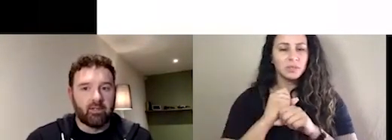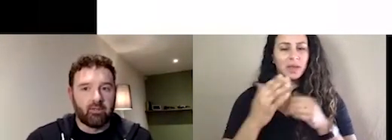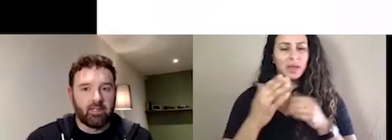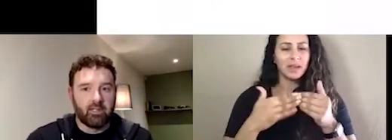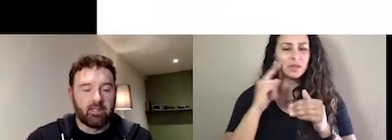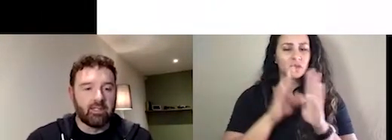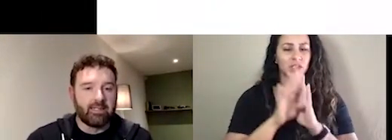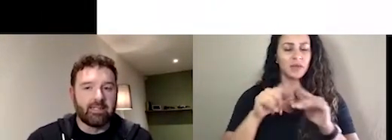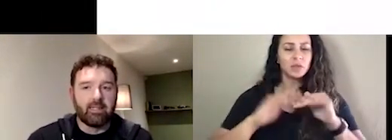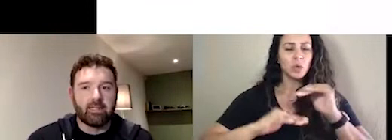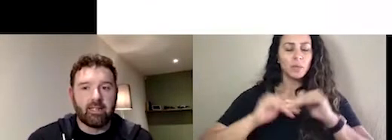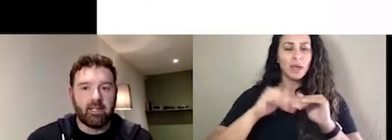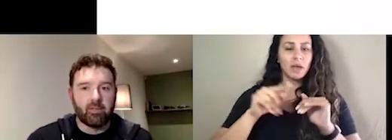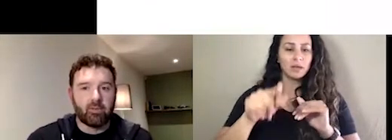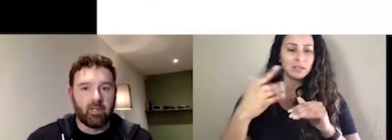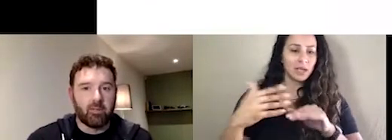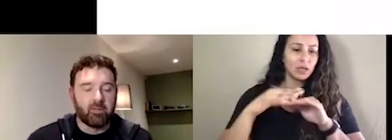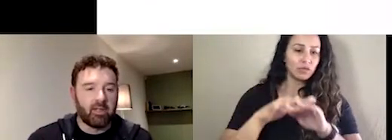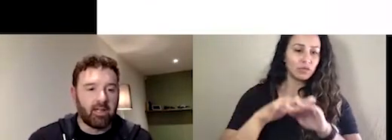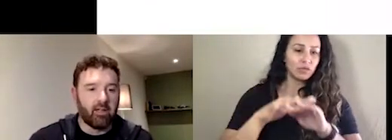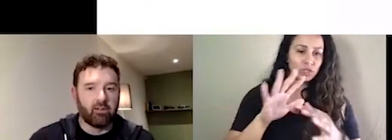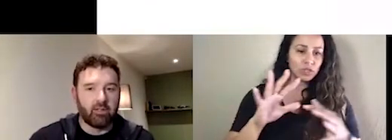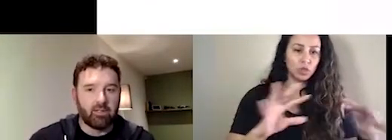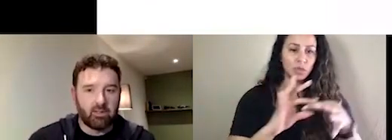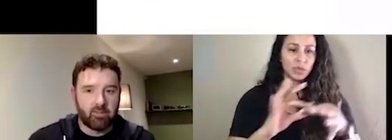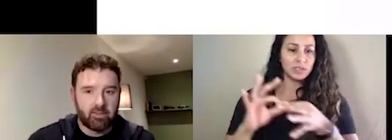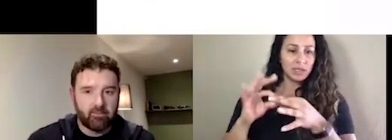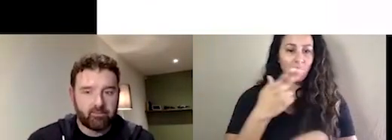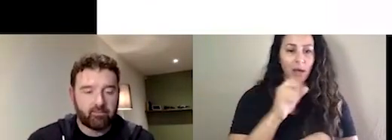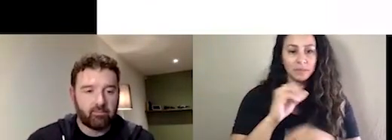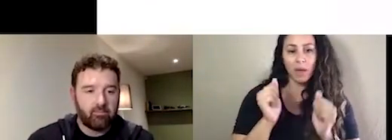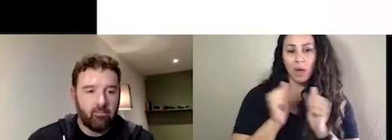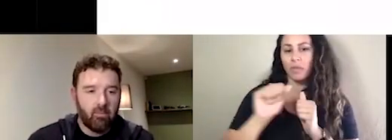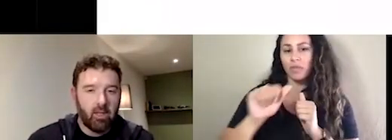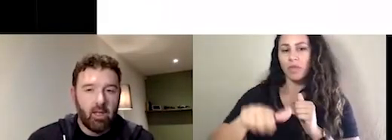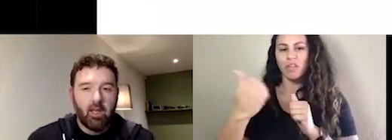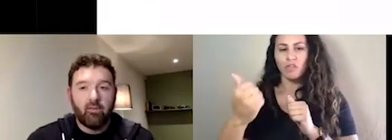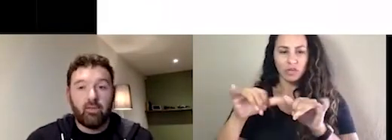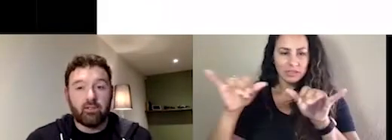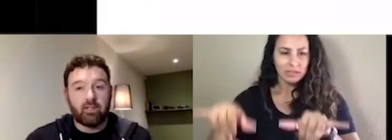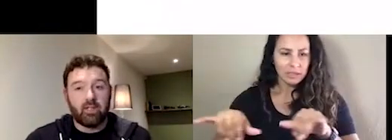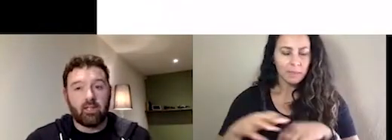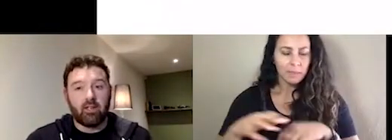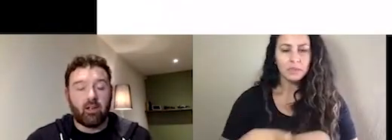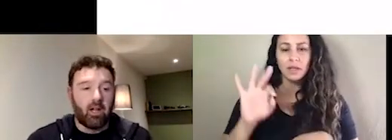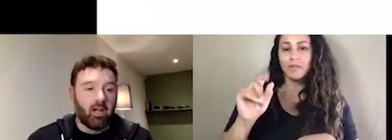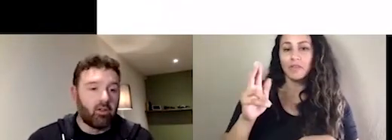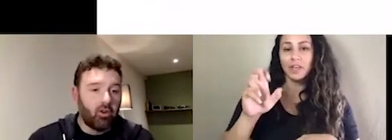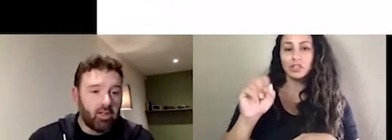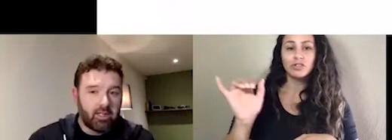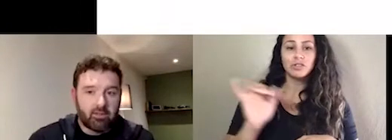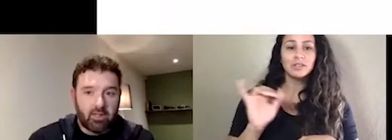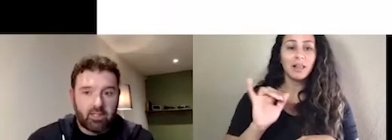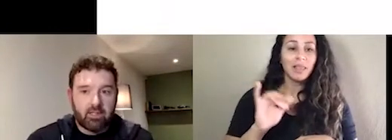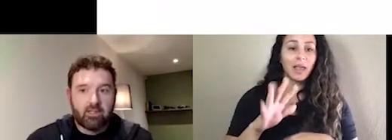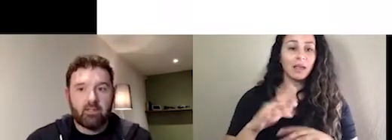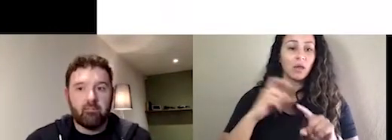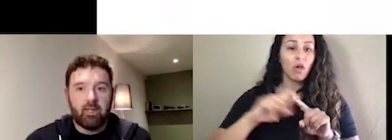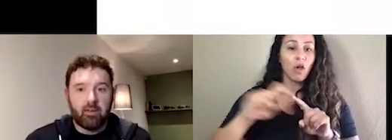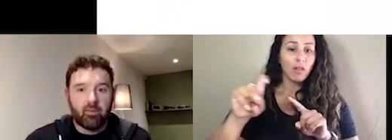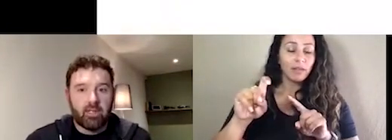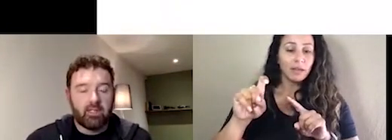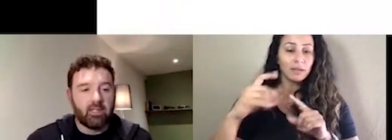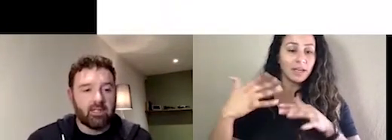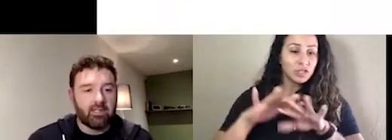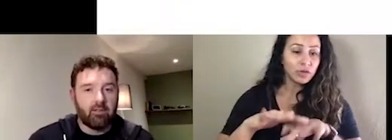build integrations to sync data between HubSpot and other systems. Features like calling integrations,